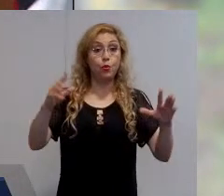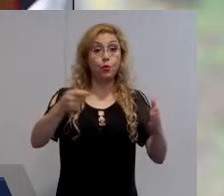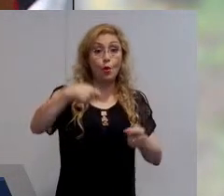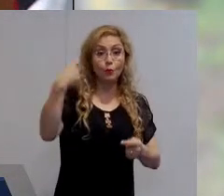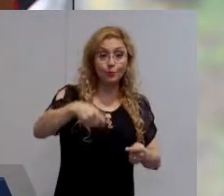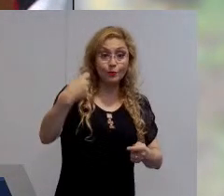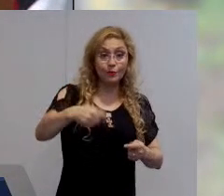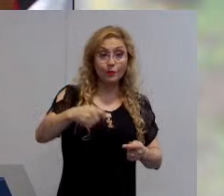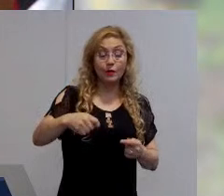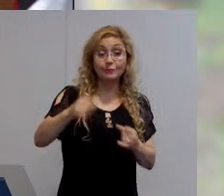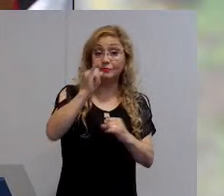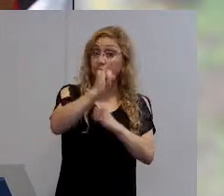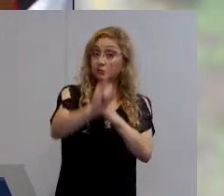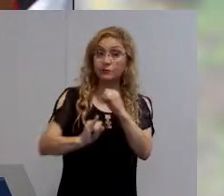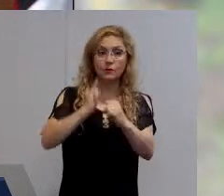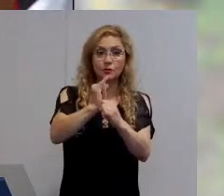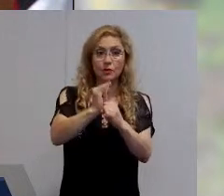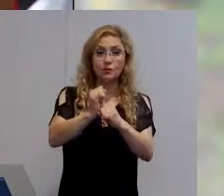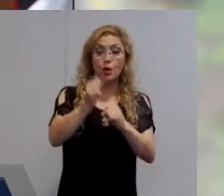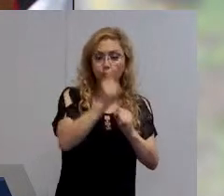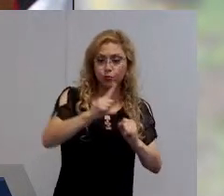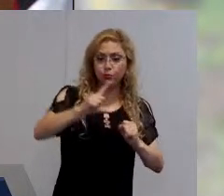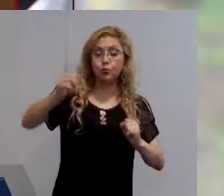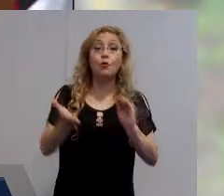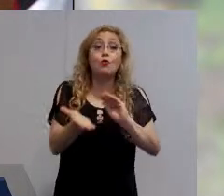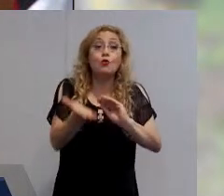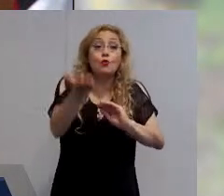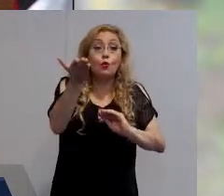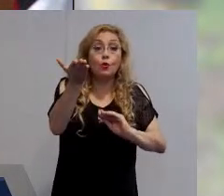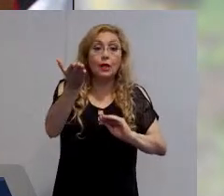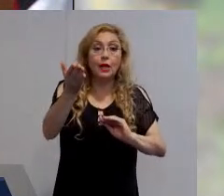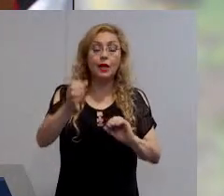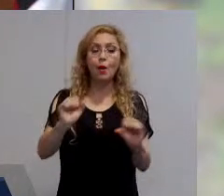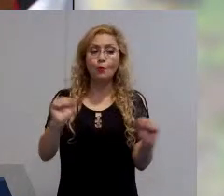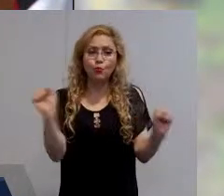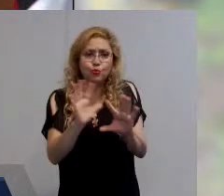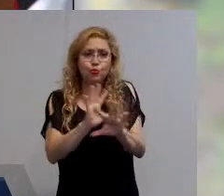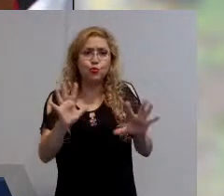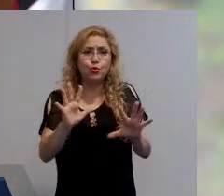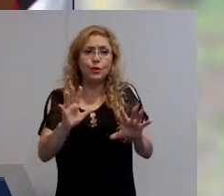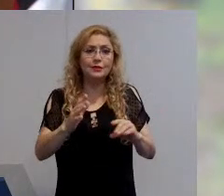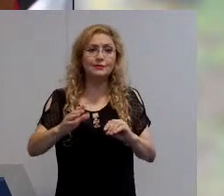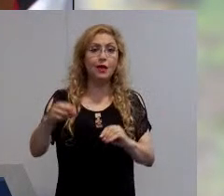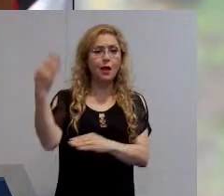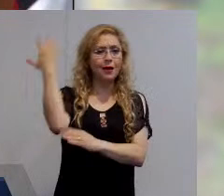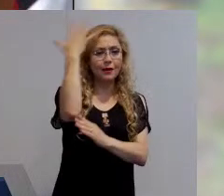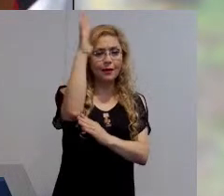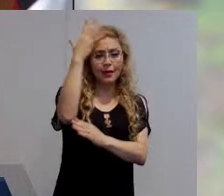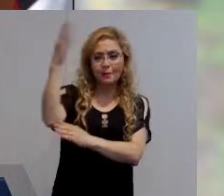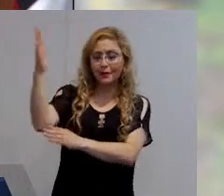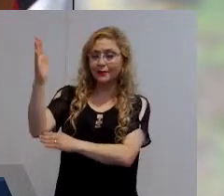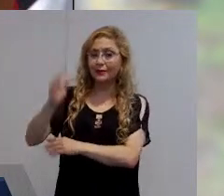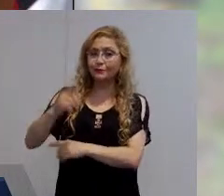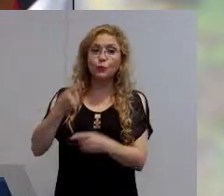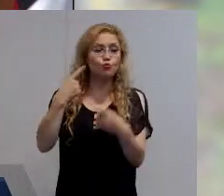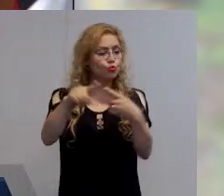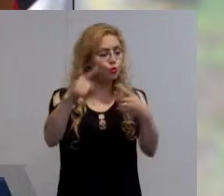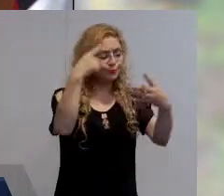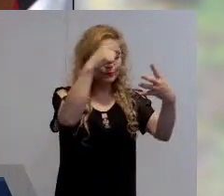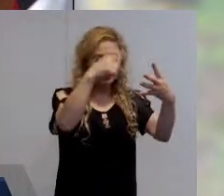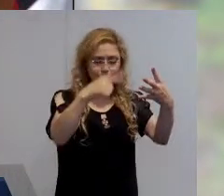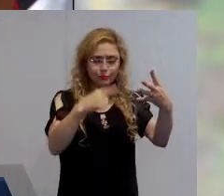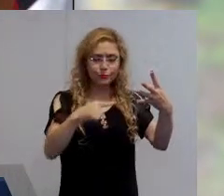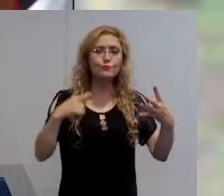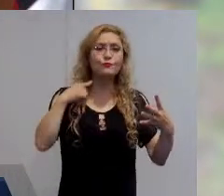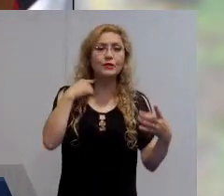been successive events such as in price inflation, the pandemic, the climate crisis, and others, and